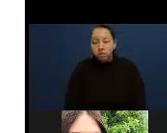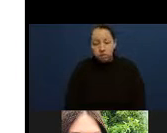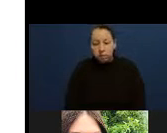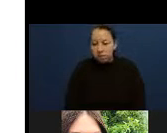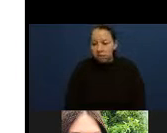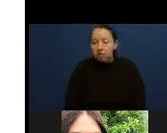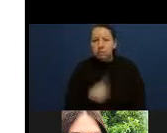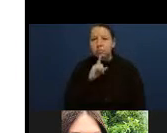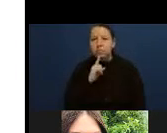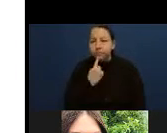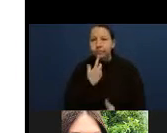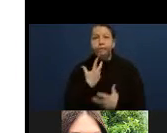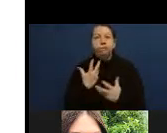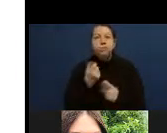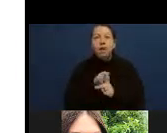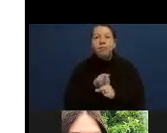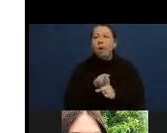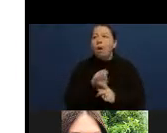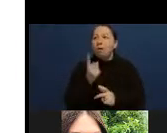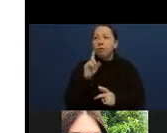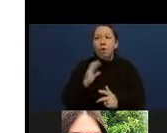impact on our life,